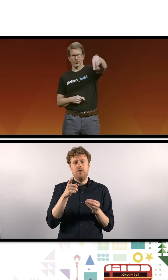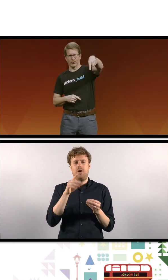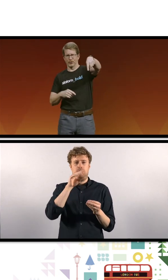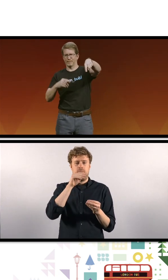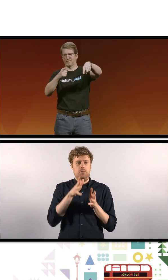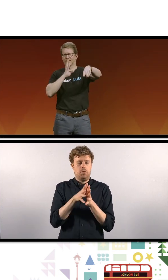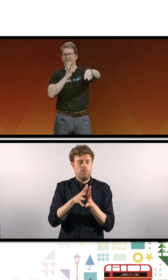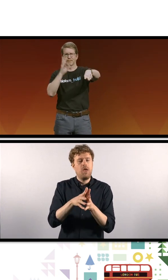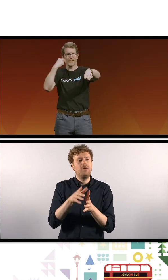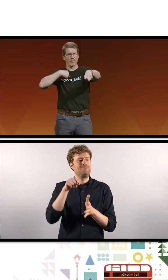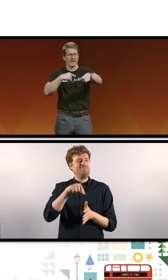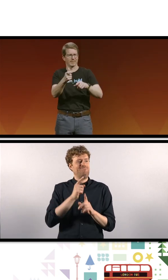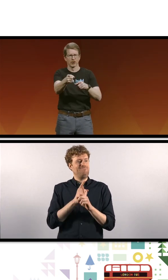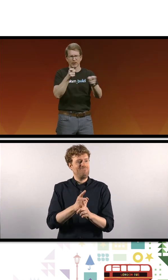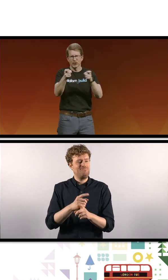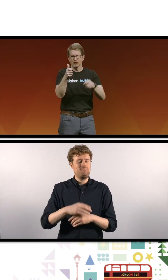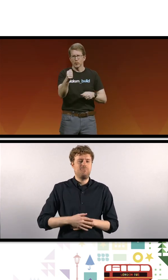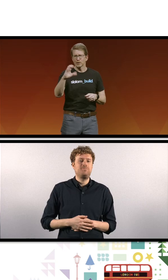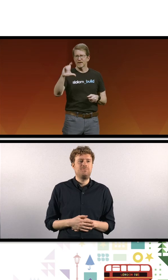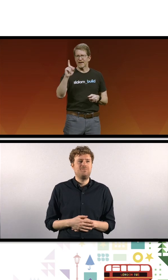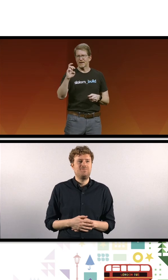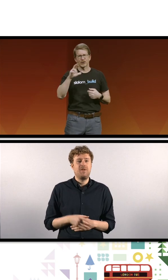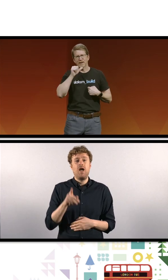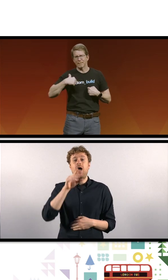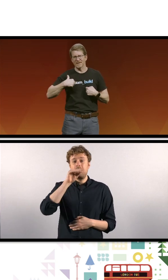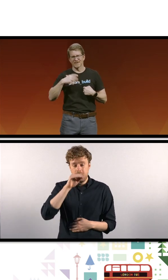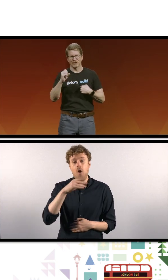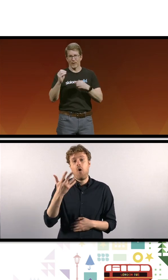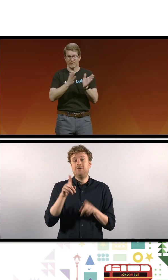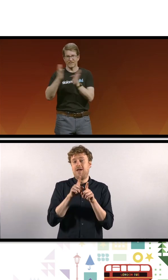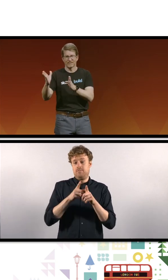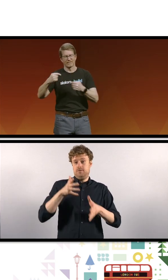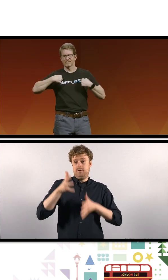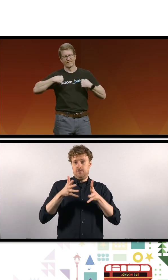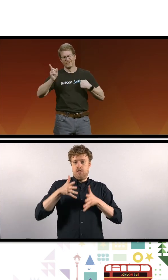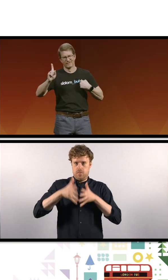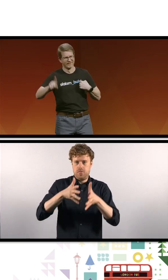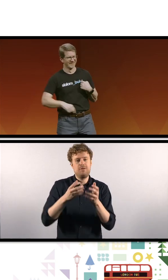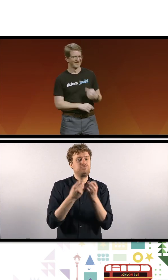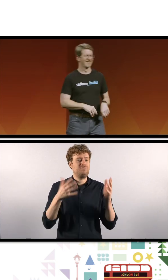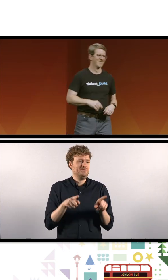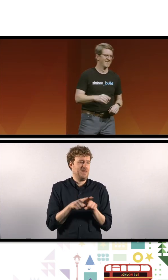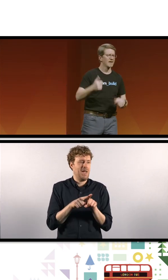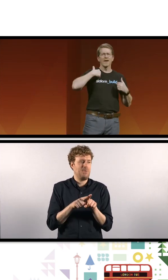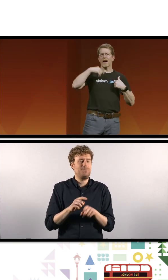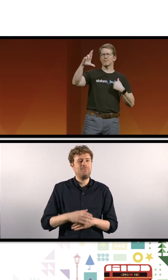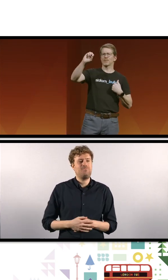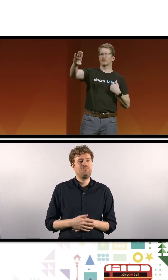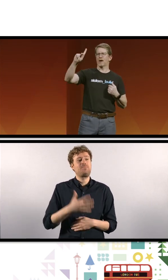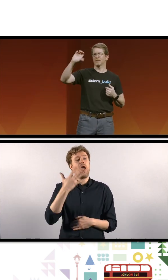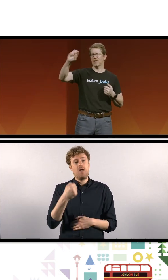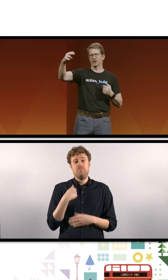So I have a sign language interpreter right here who's voicing for me, and she's also got the clicker, so I'm not the one